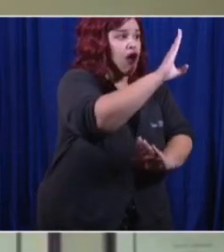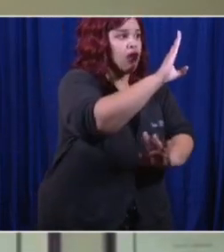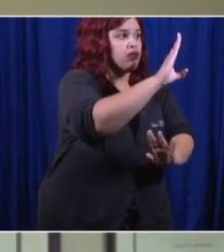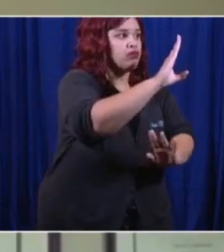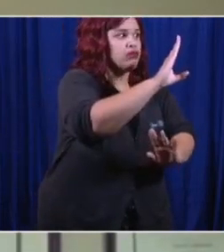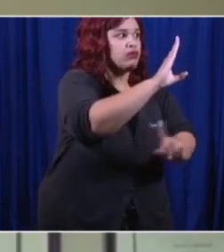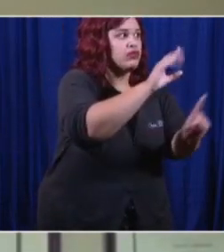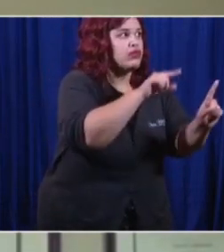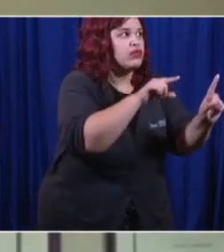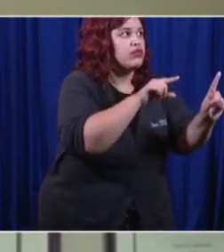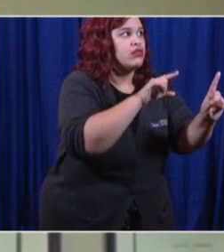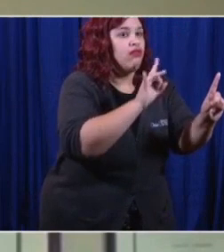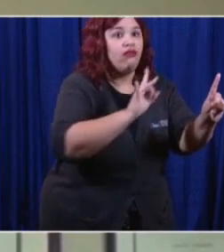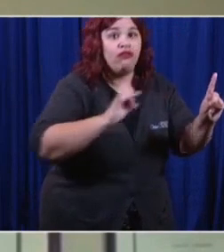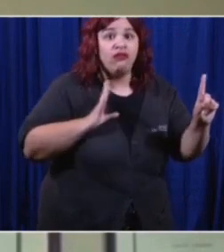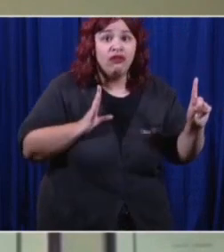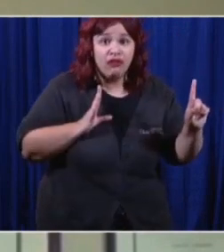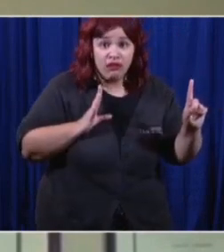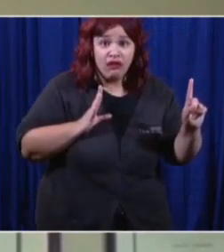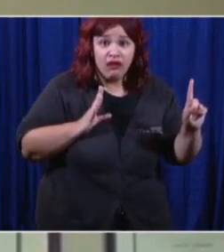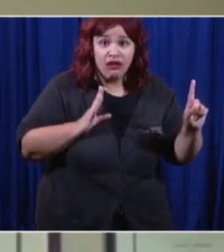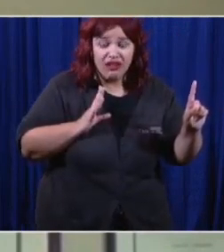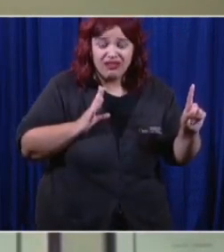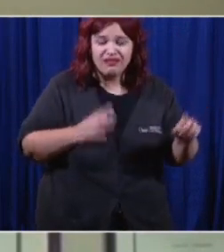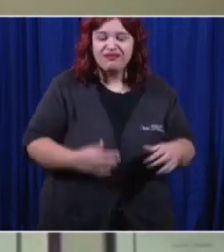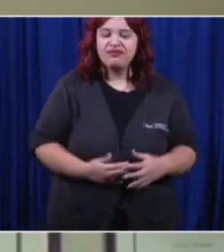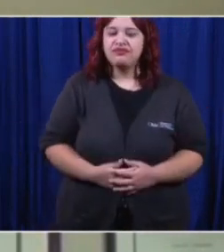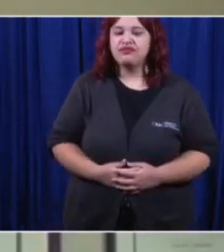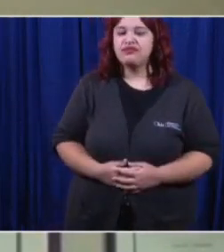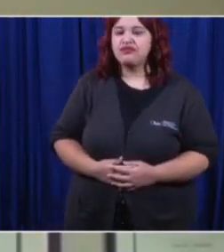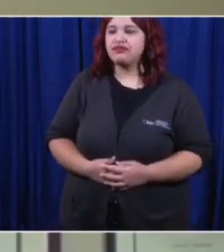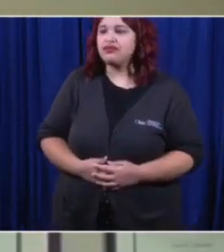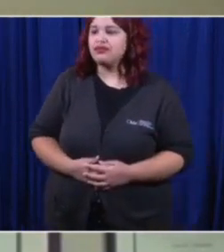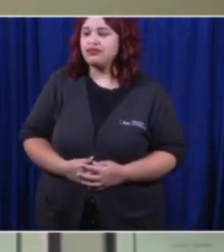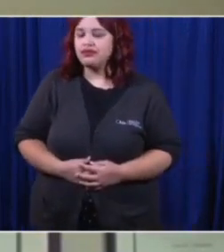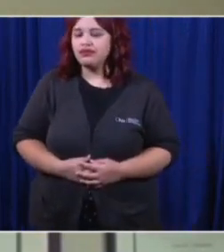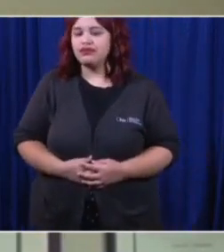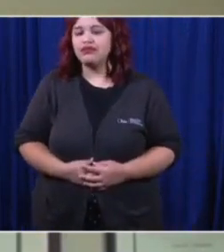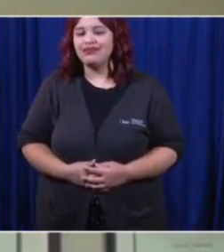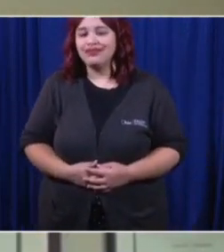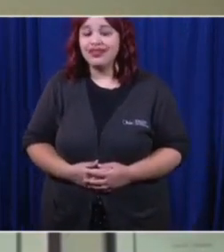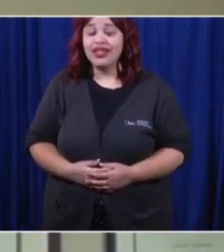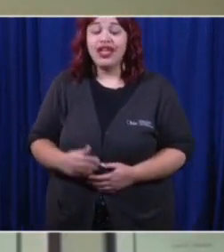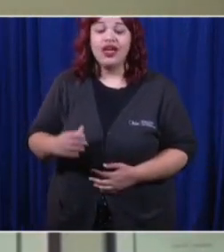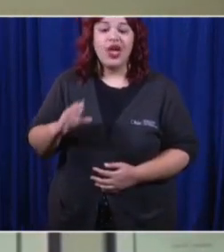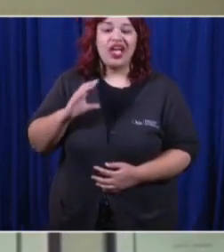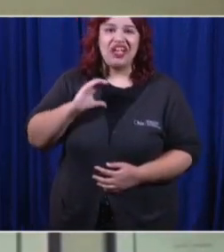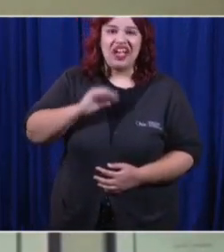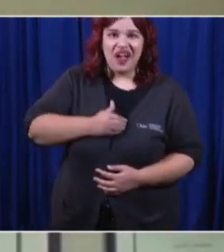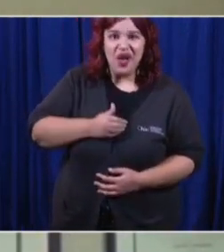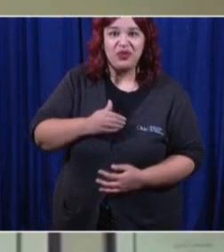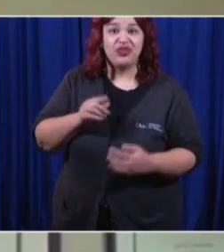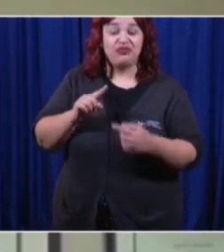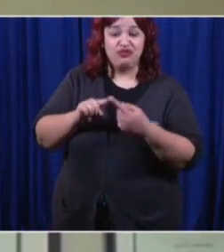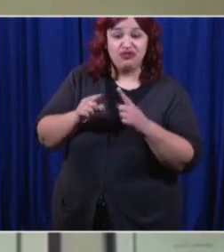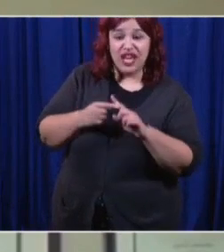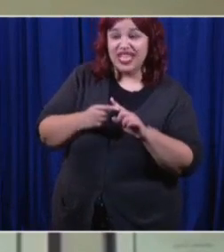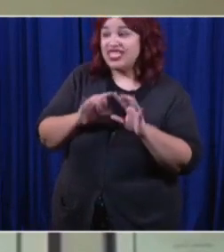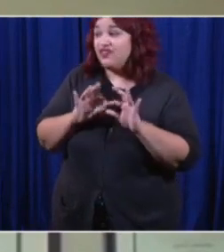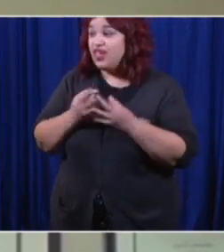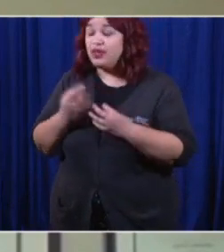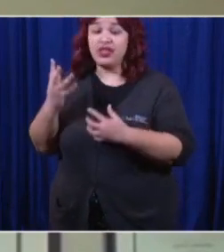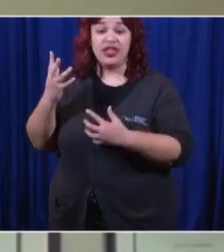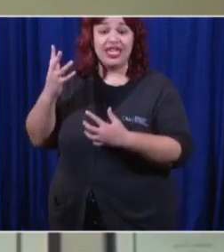we can all reflect on the friends and family with whom we interact all the time. And I think when we